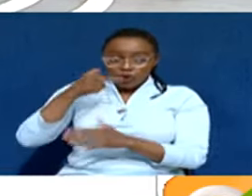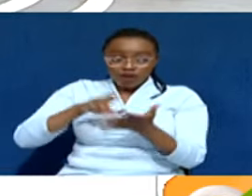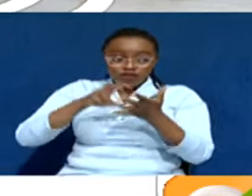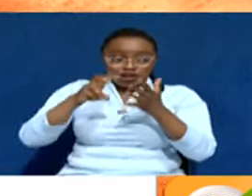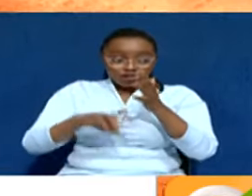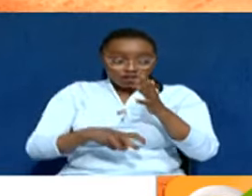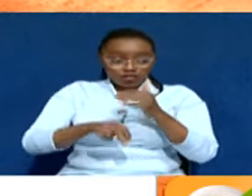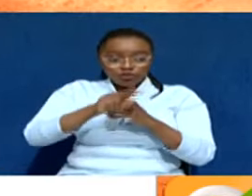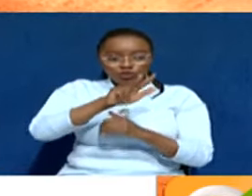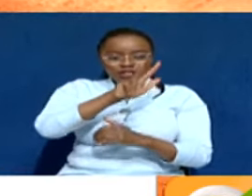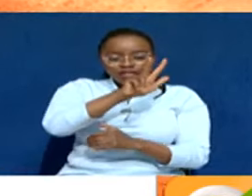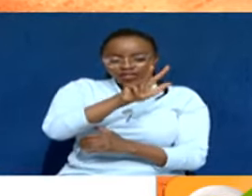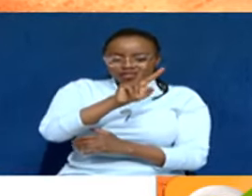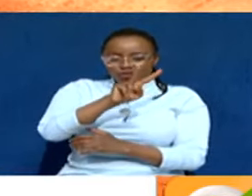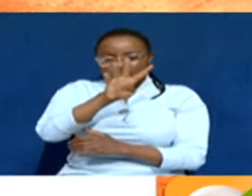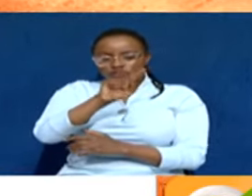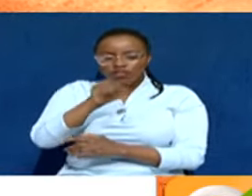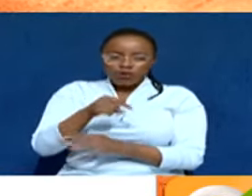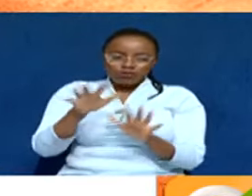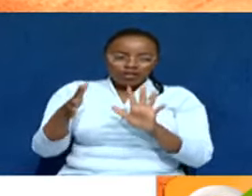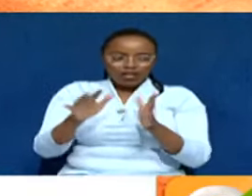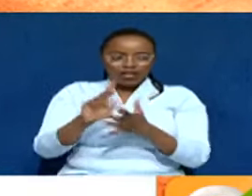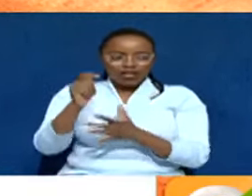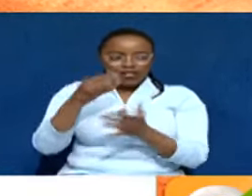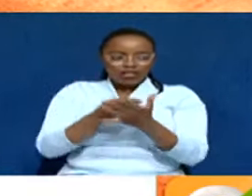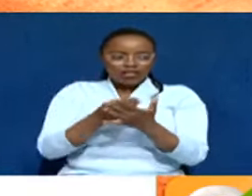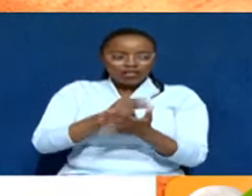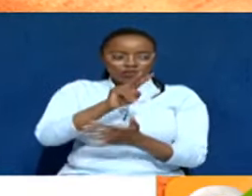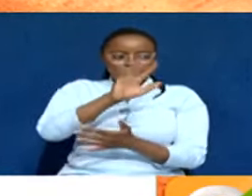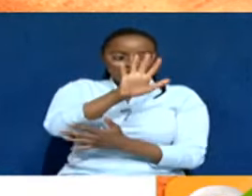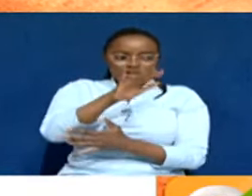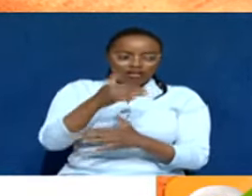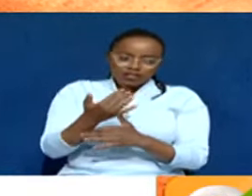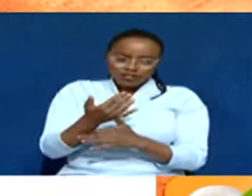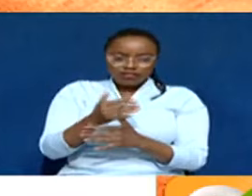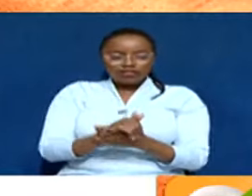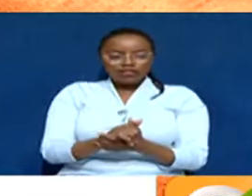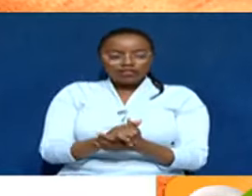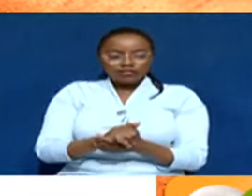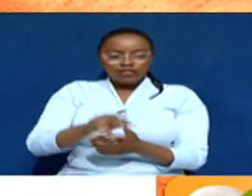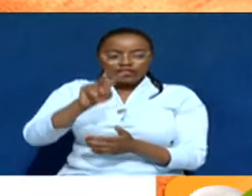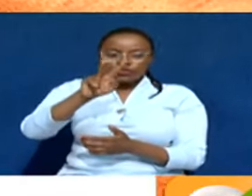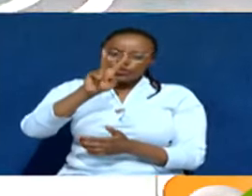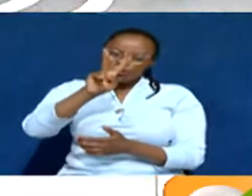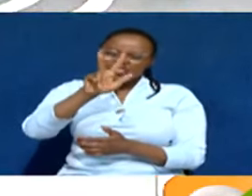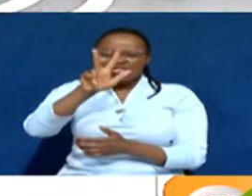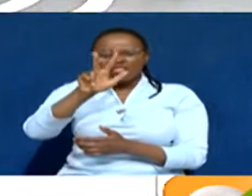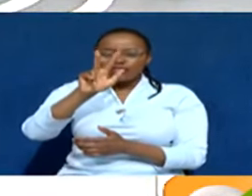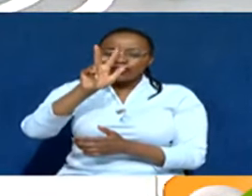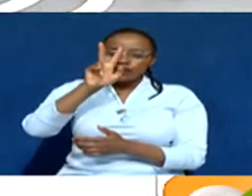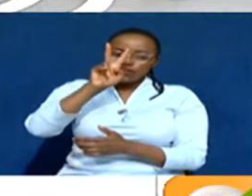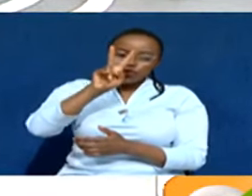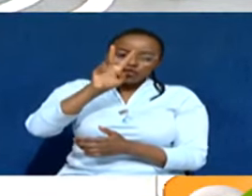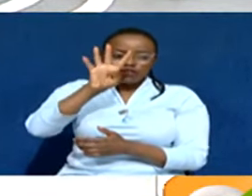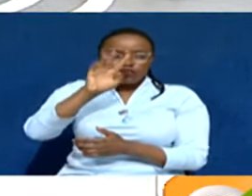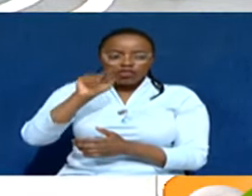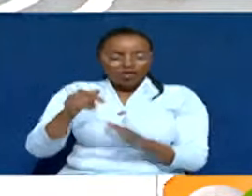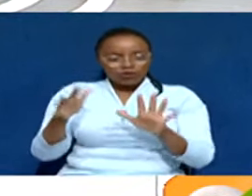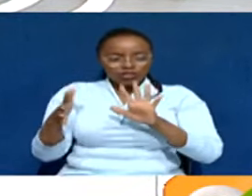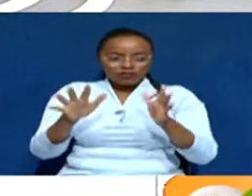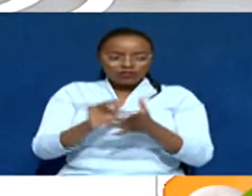contract, 23, 24. 1,000? Yeah. Can you 900, 23, 24. 900 desar, 23, 24. Lona? Yeah, yeah. About?